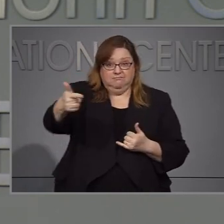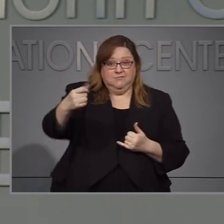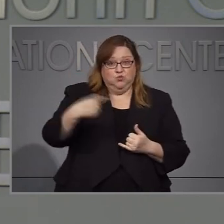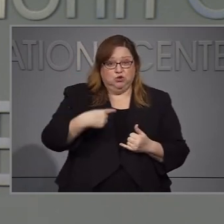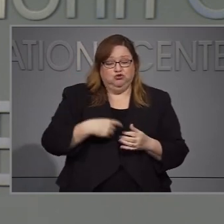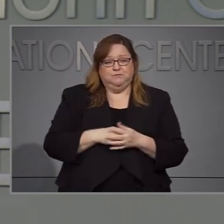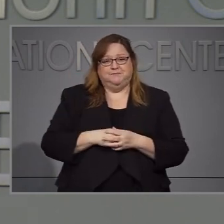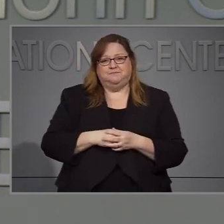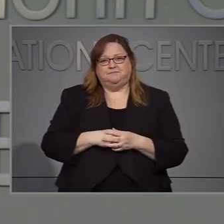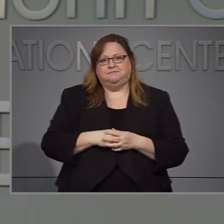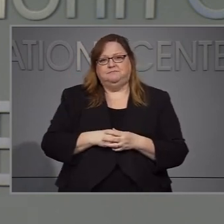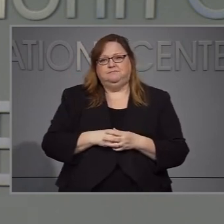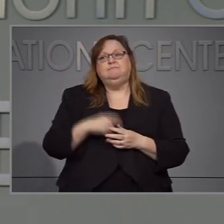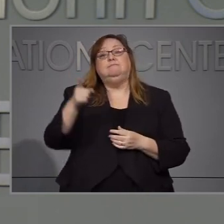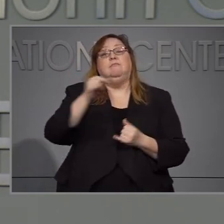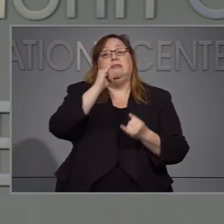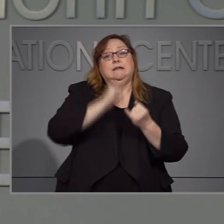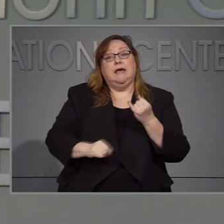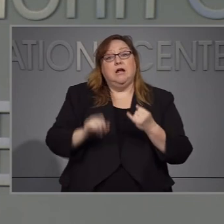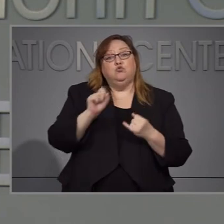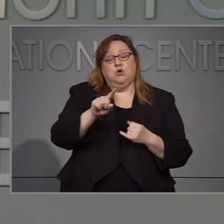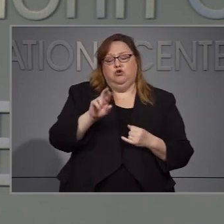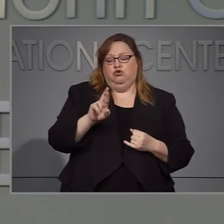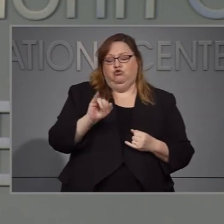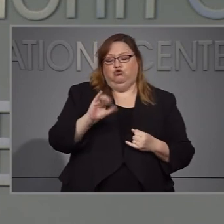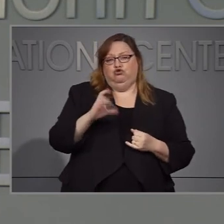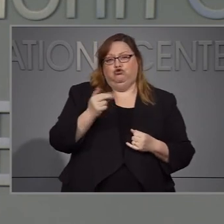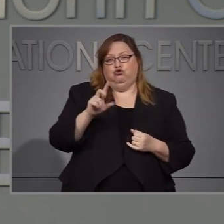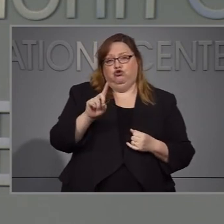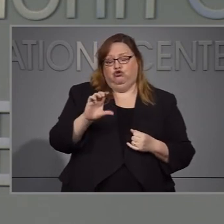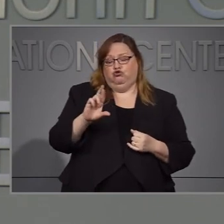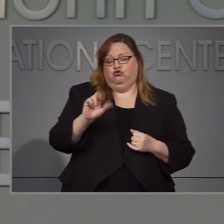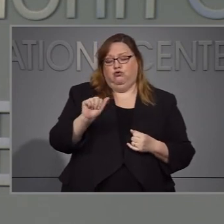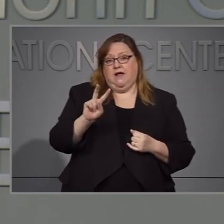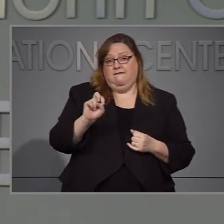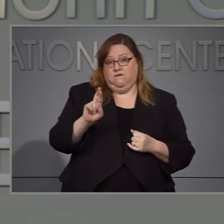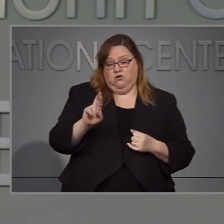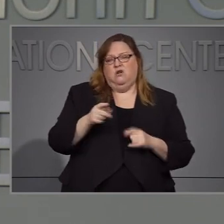Our last question today will be from Richard Craver with the Winston-Salem Journal.